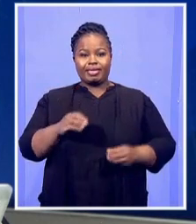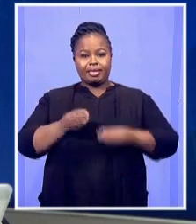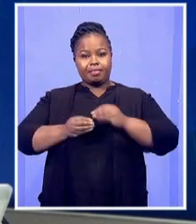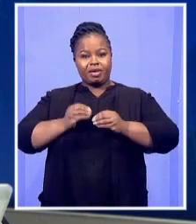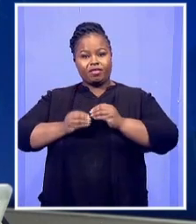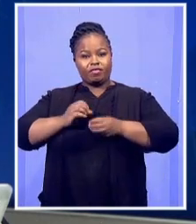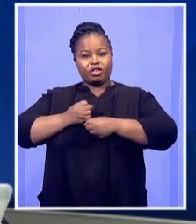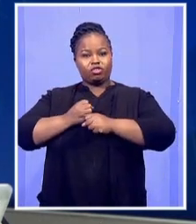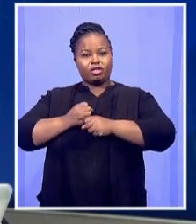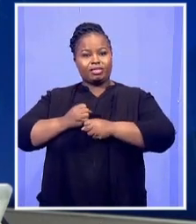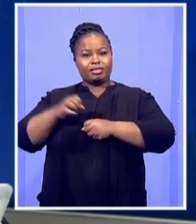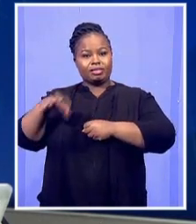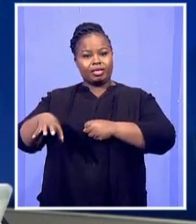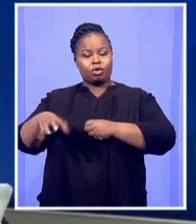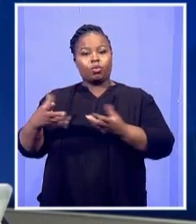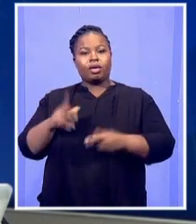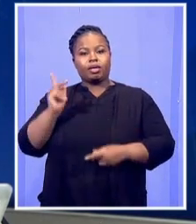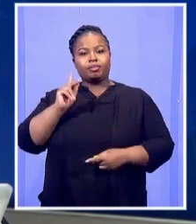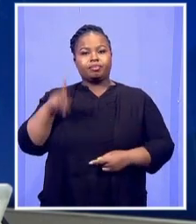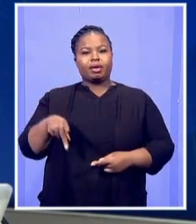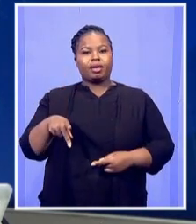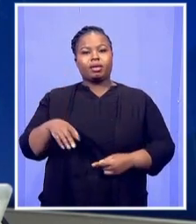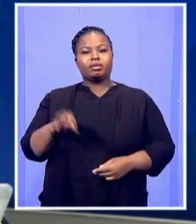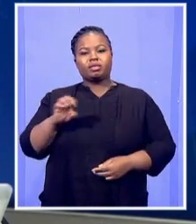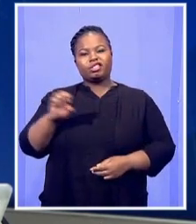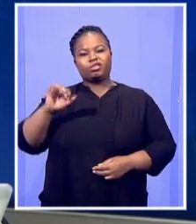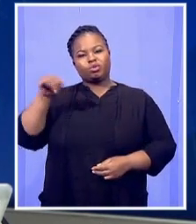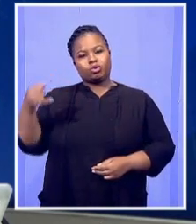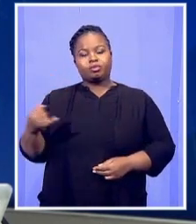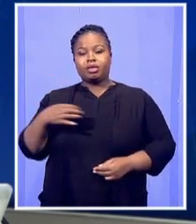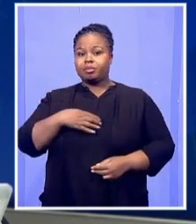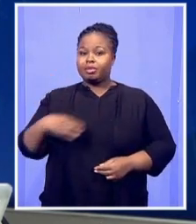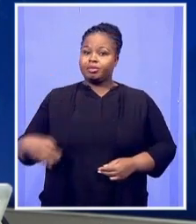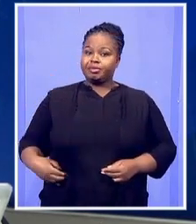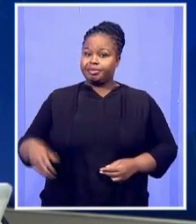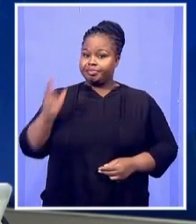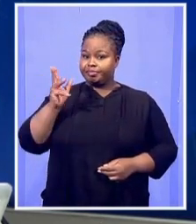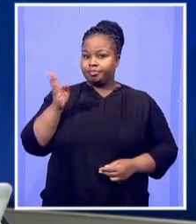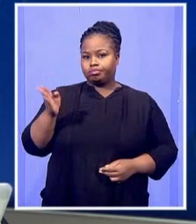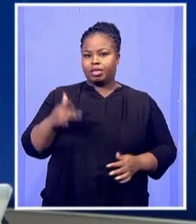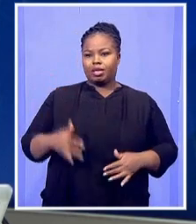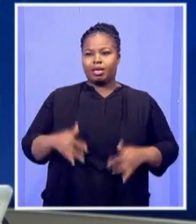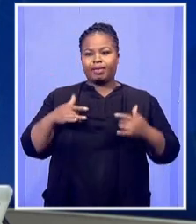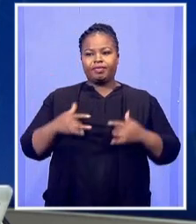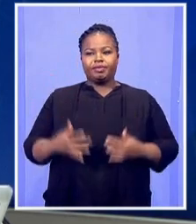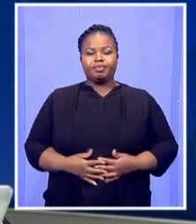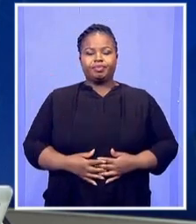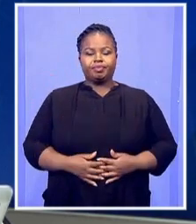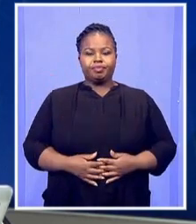Kempton Park, east of Johannesburg. The president is speaking. Let us cross now live to there.